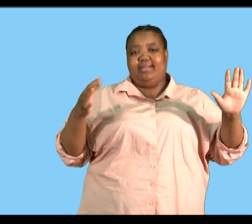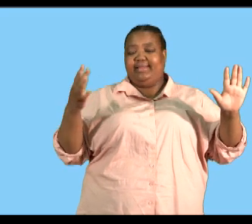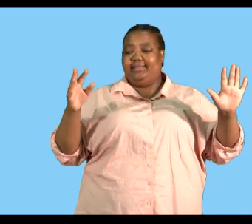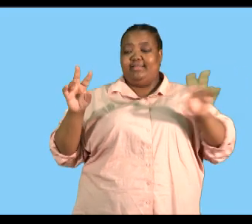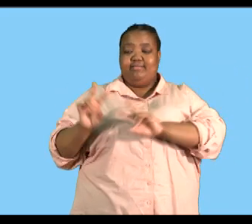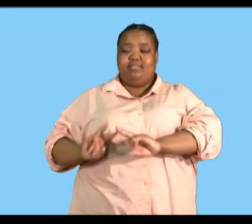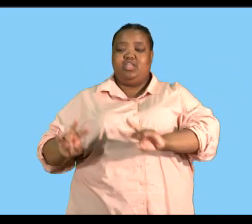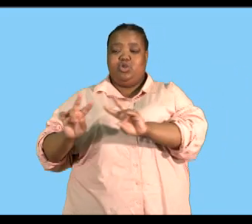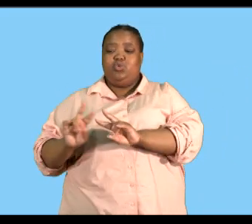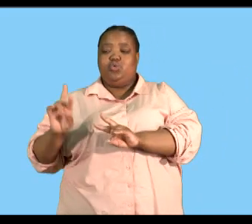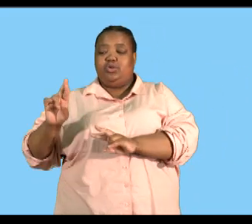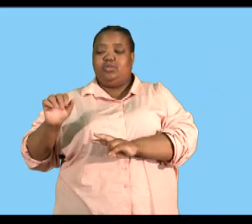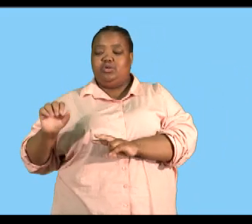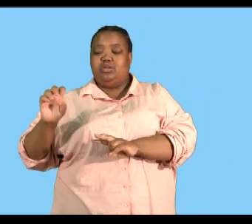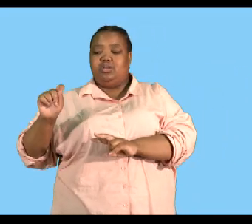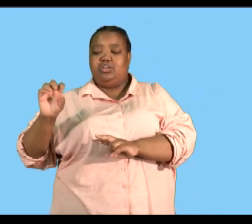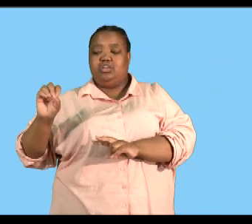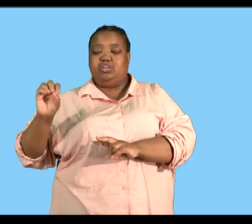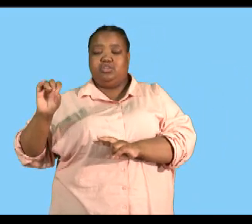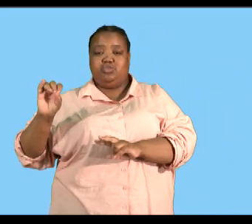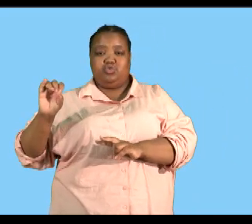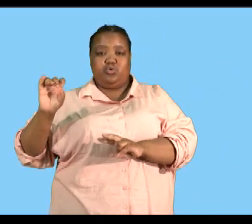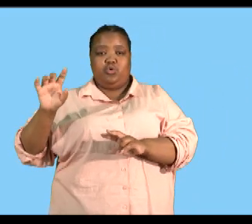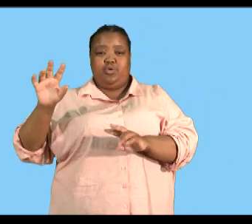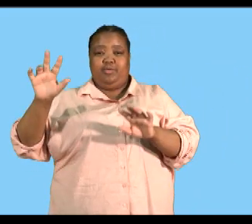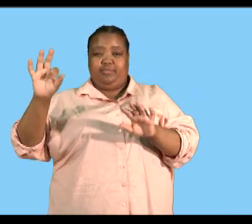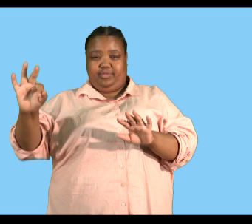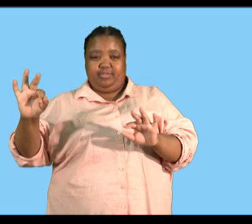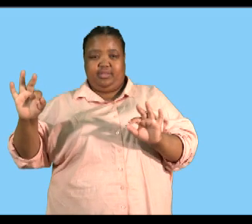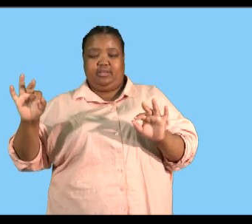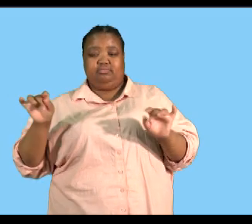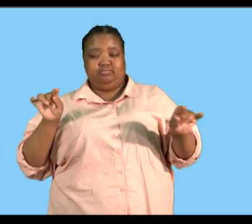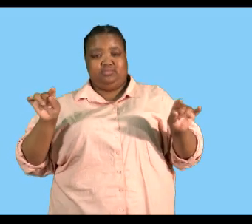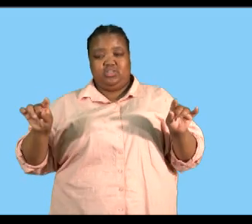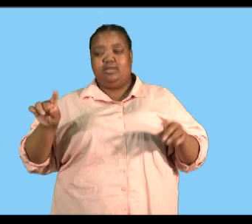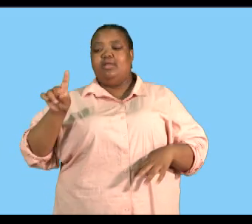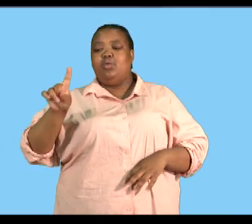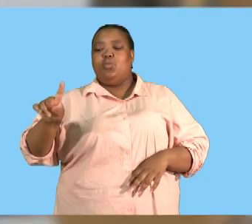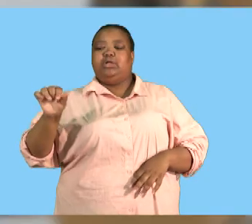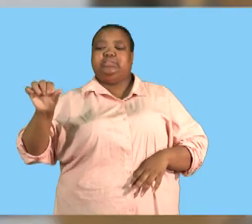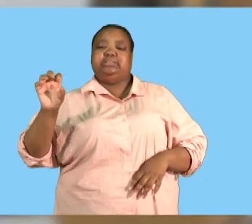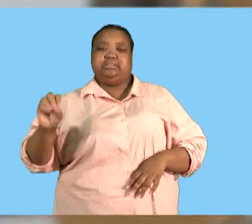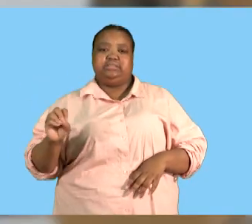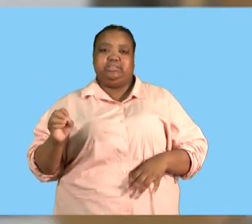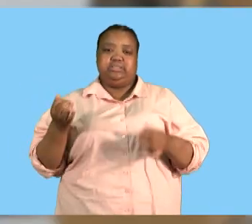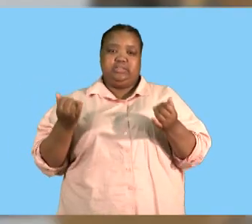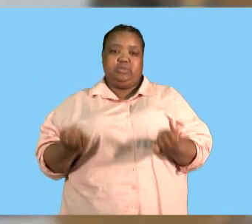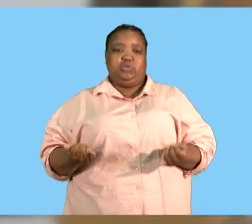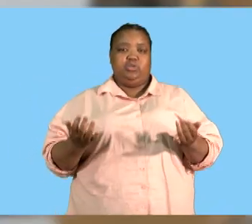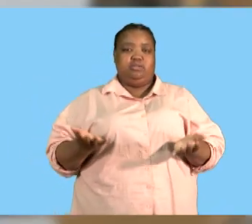of 6. Of a ratio of 3, it gives us 160.